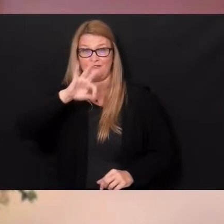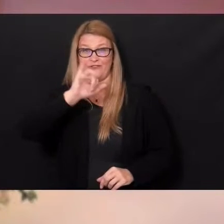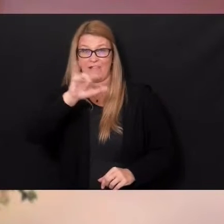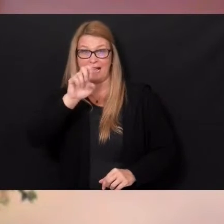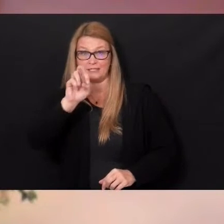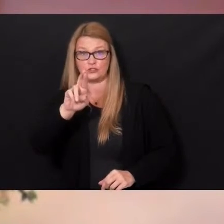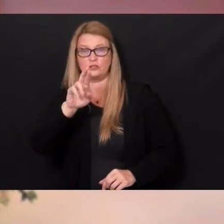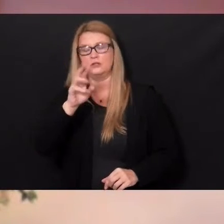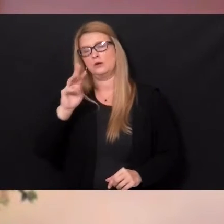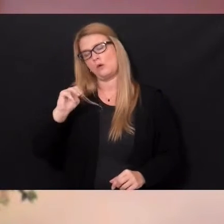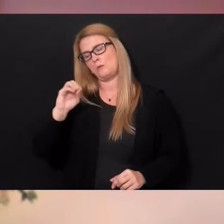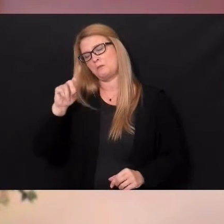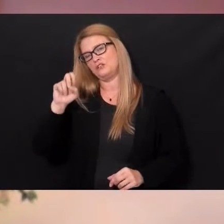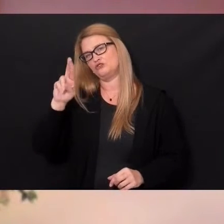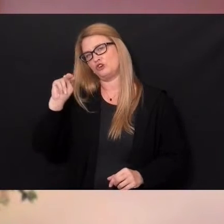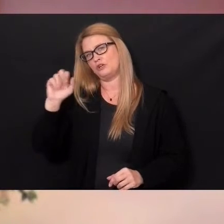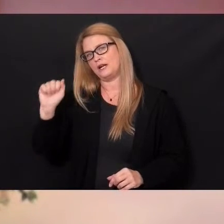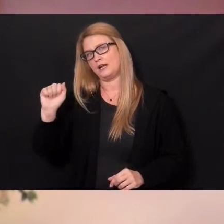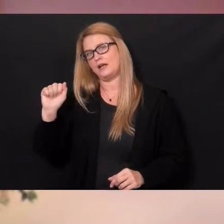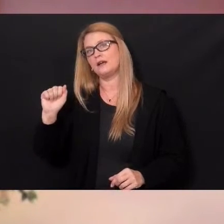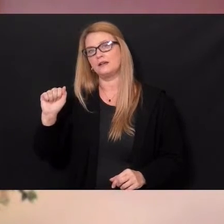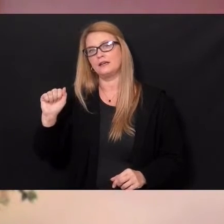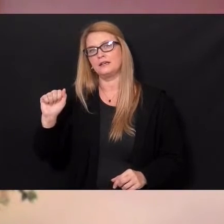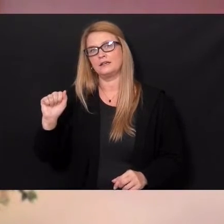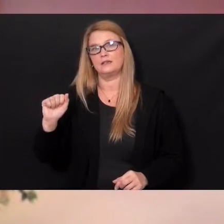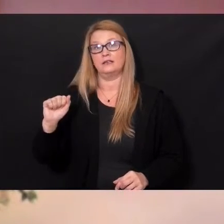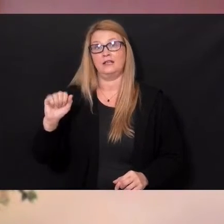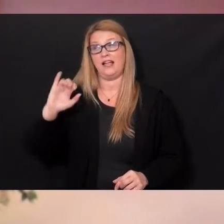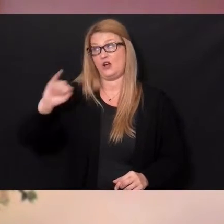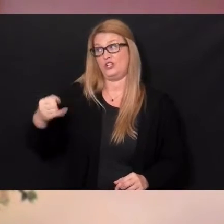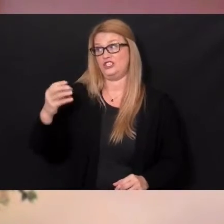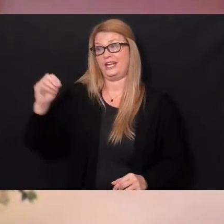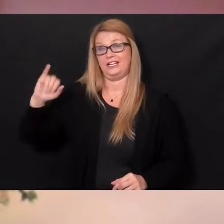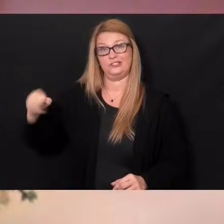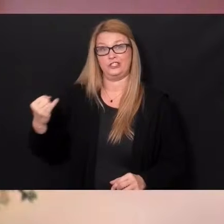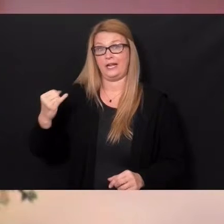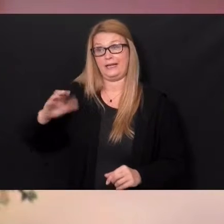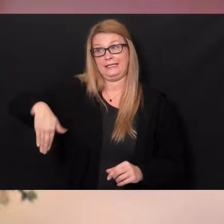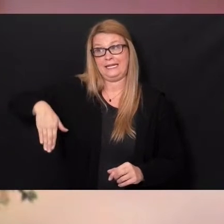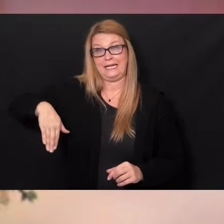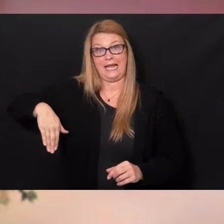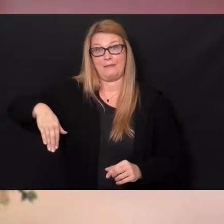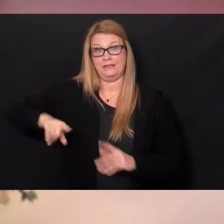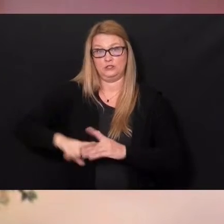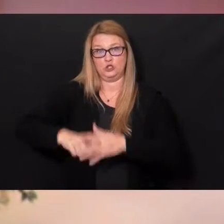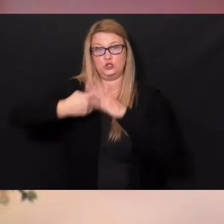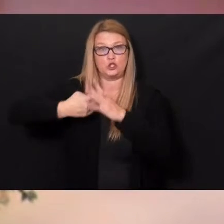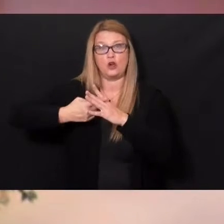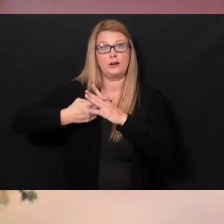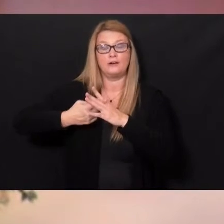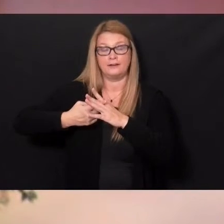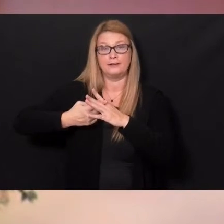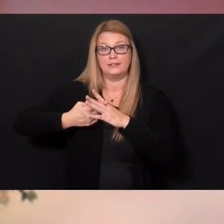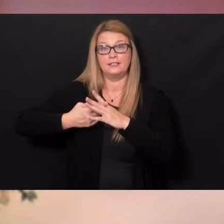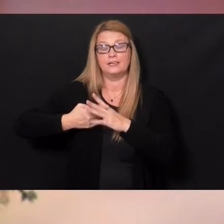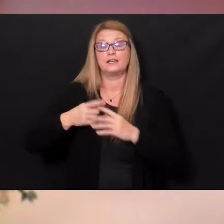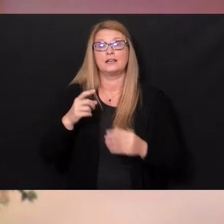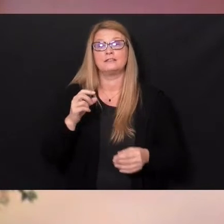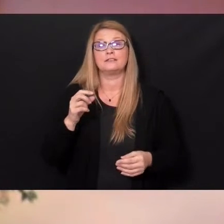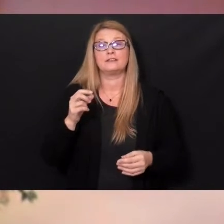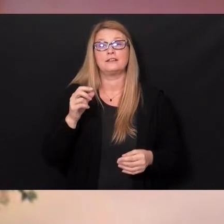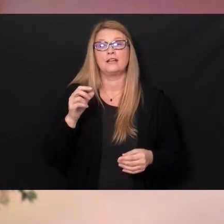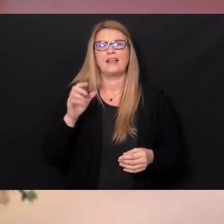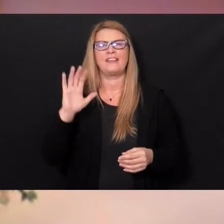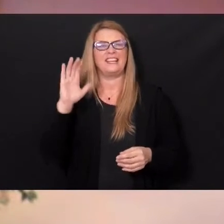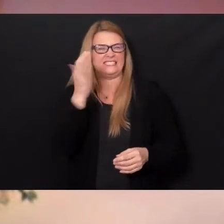Moderna vaccine or the Johnson & Johnson vaccine, which has not been Food and Drug Administration approved yet, seems